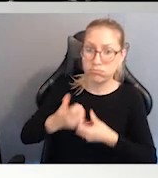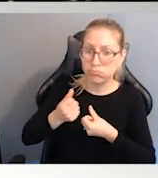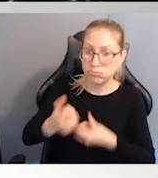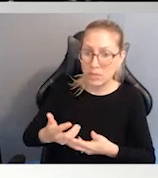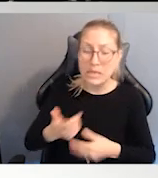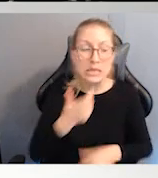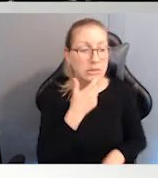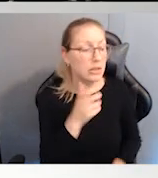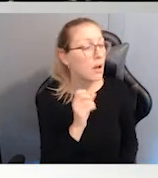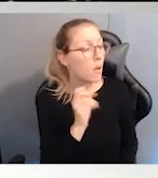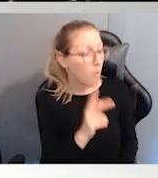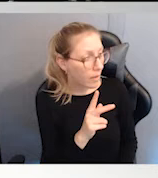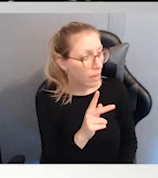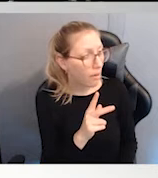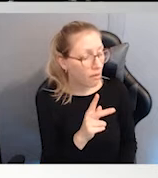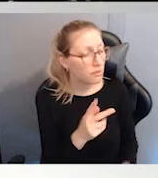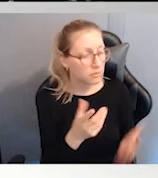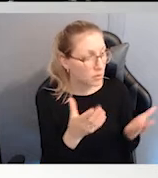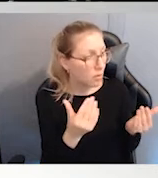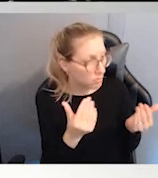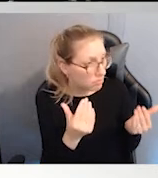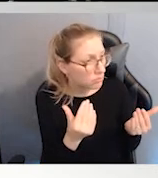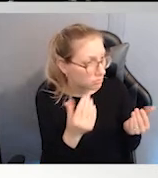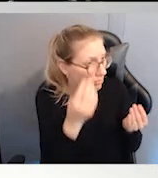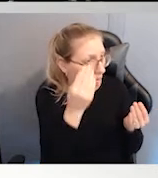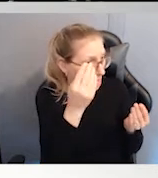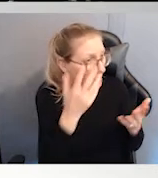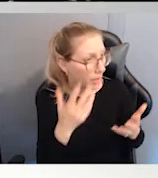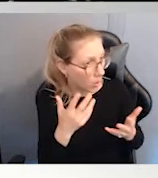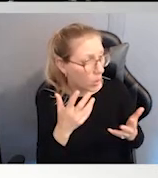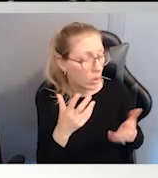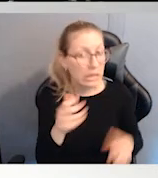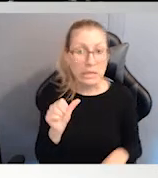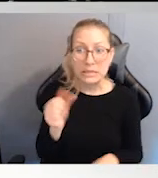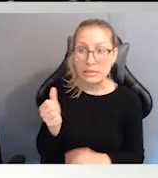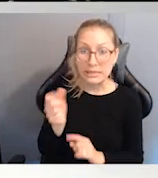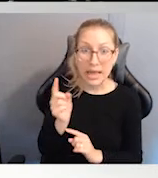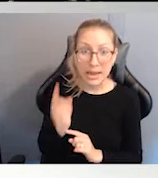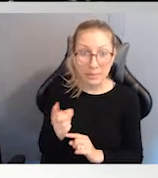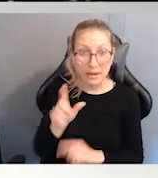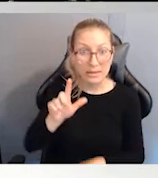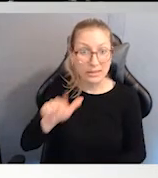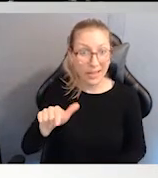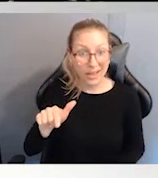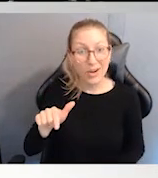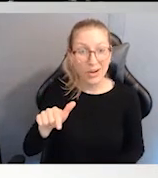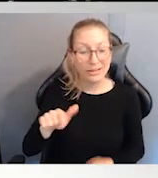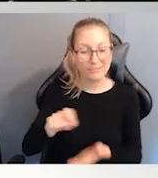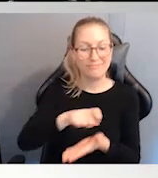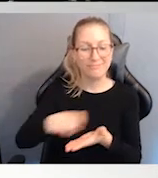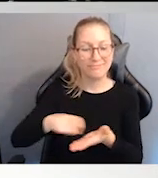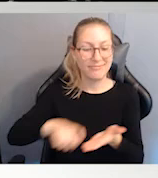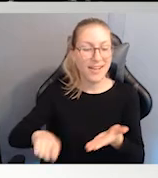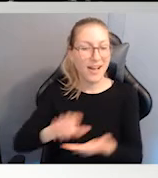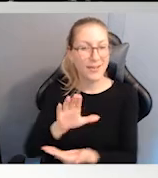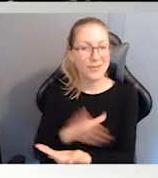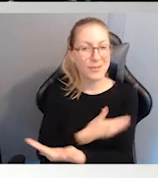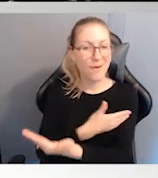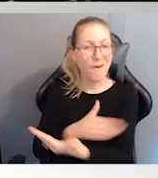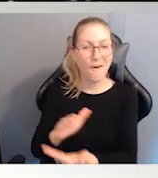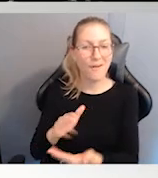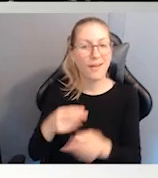okay, give me some words. And within 10 minutes, he had a song. It's called Mary Jo